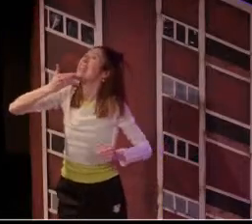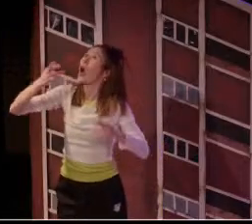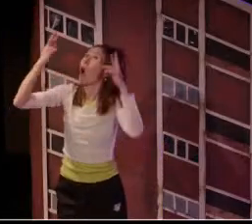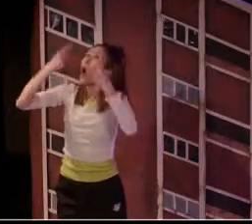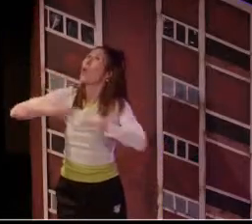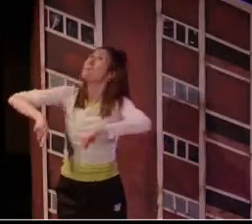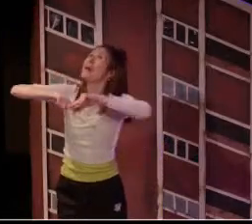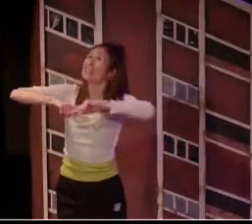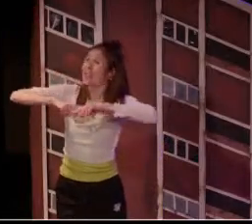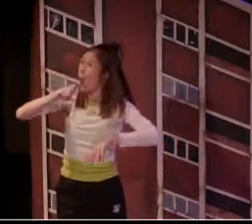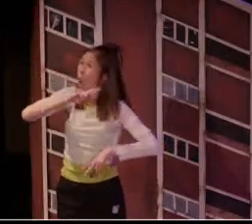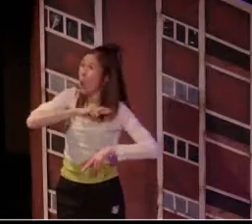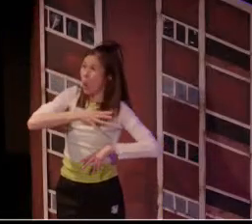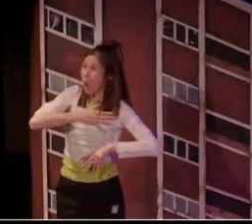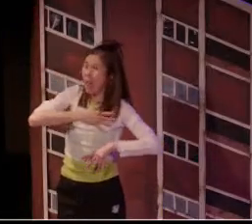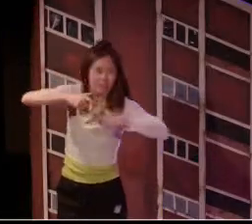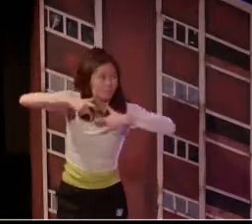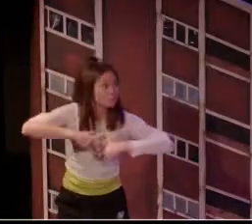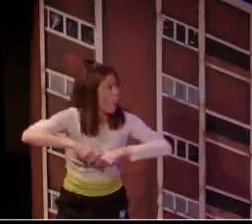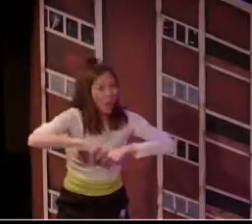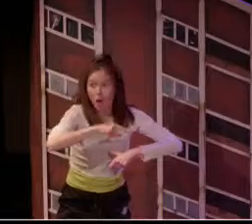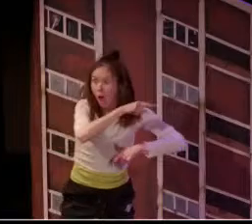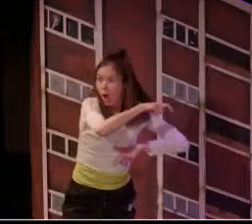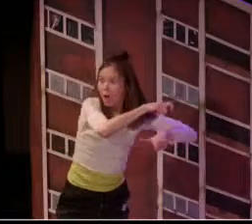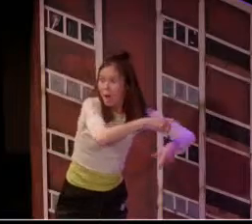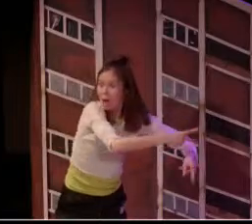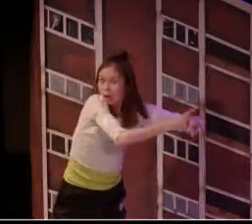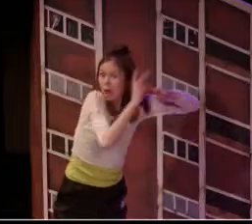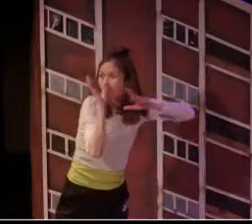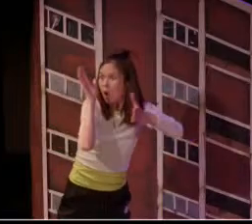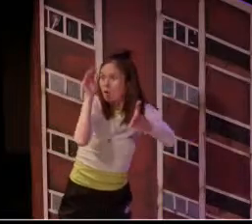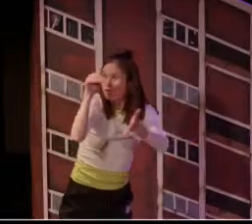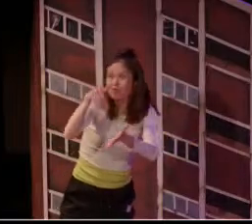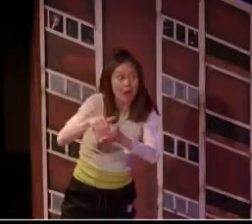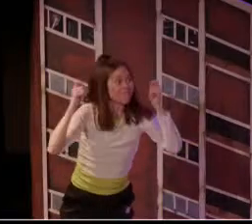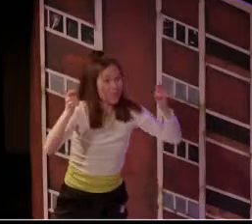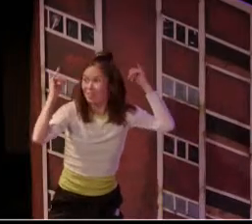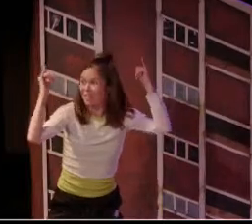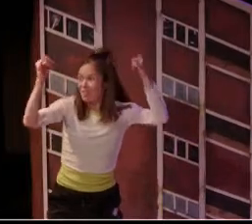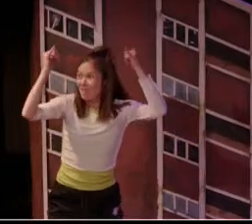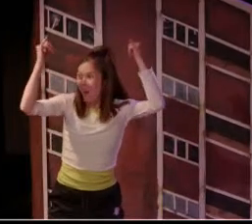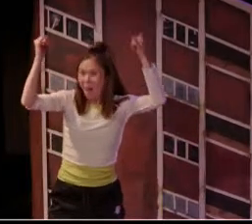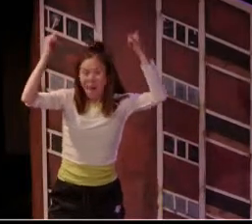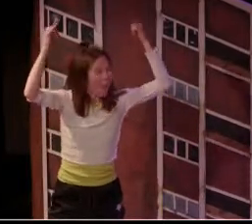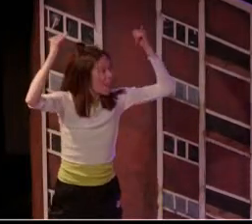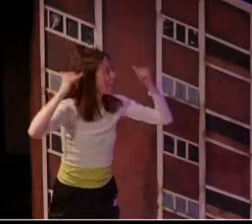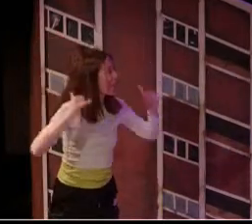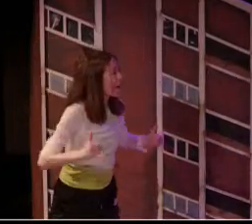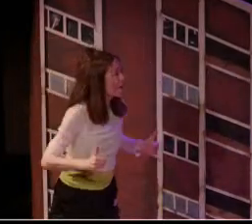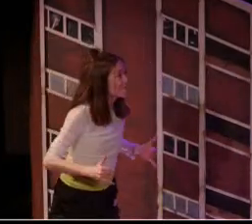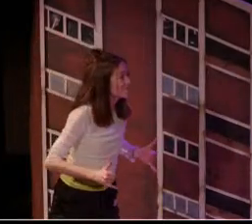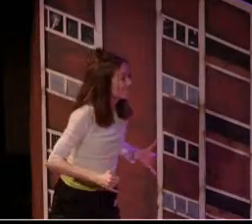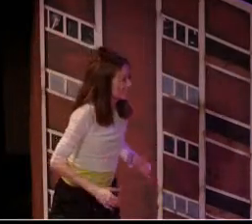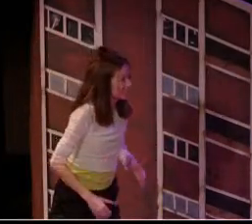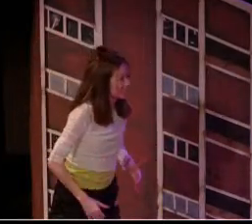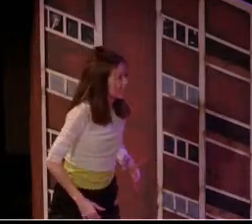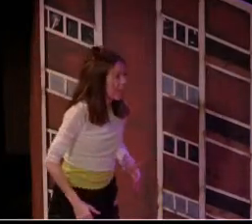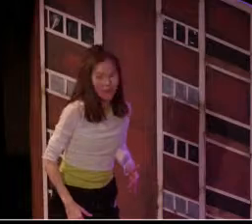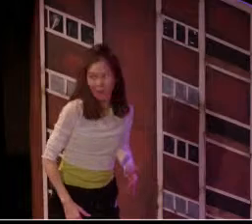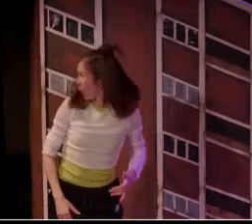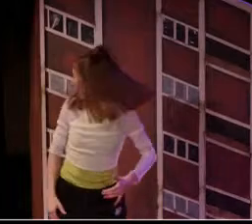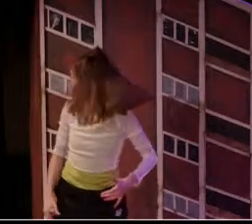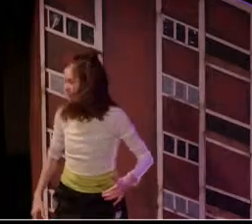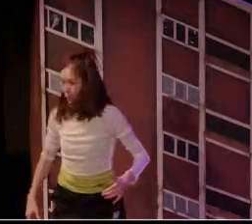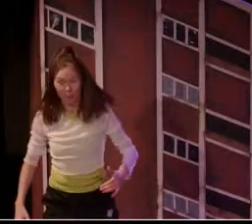Oh, see, your guests approach. Prepare yourself to entertain them sprightly and let's be flushed with mirth.